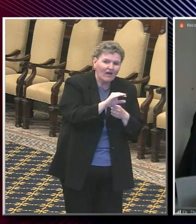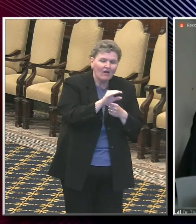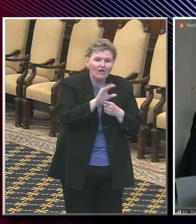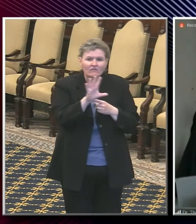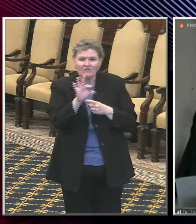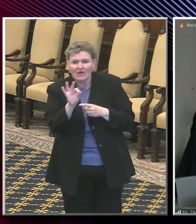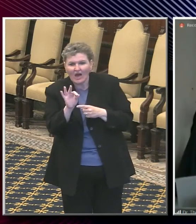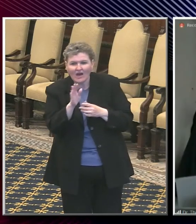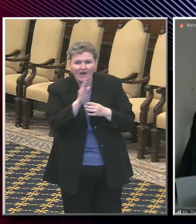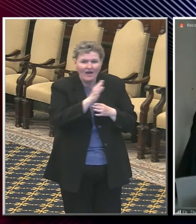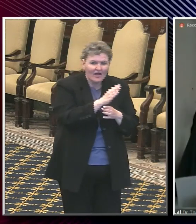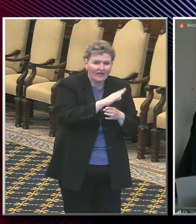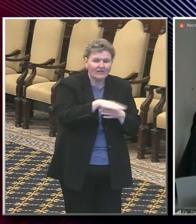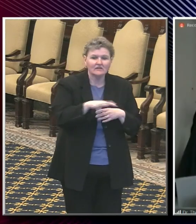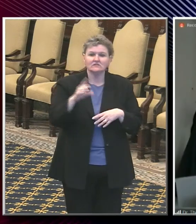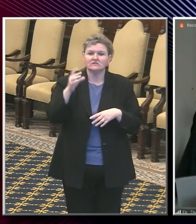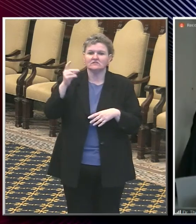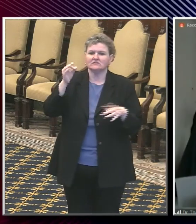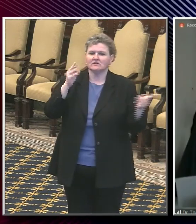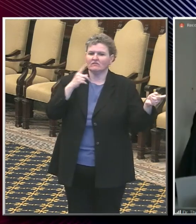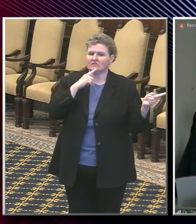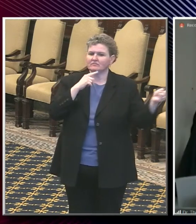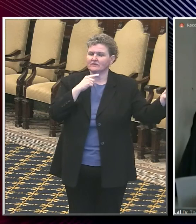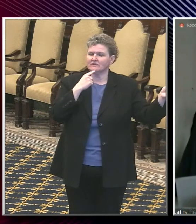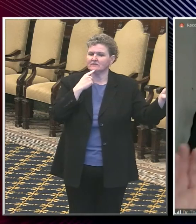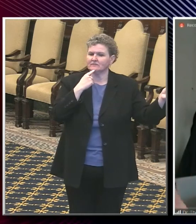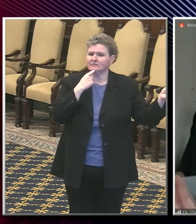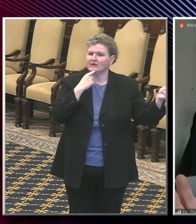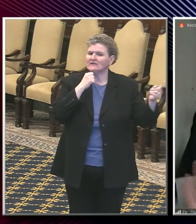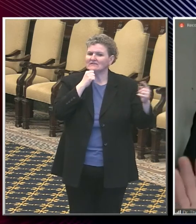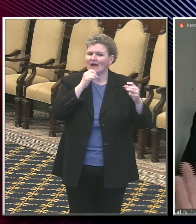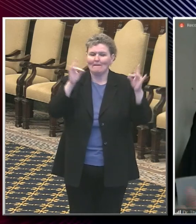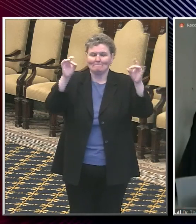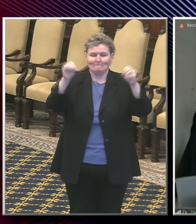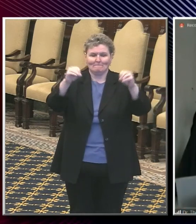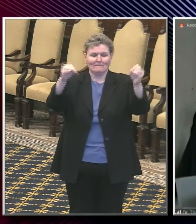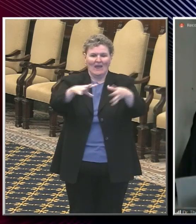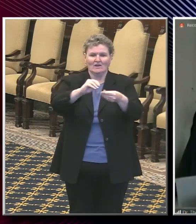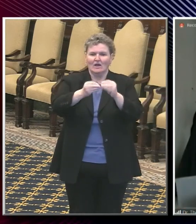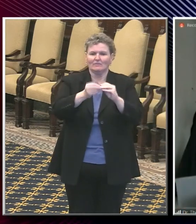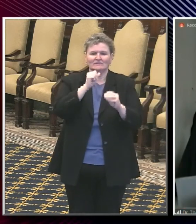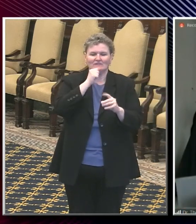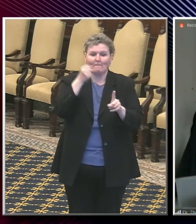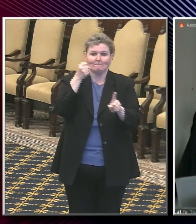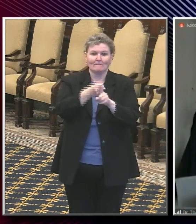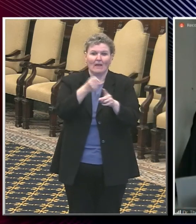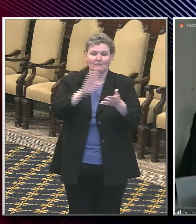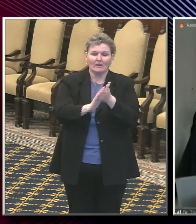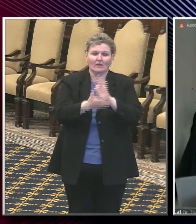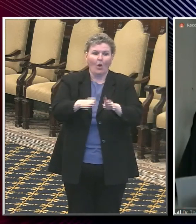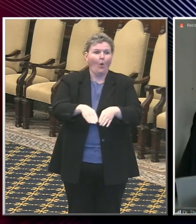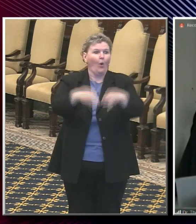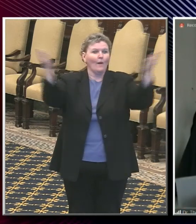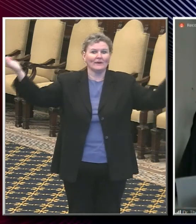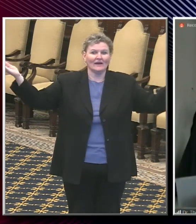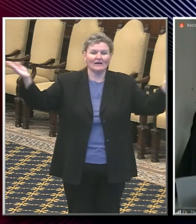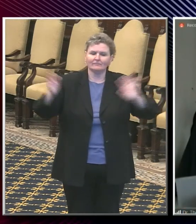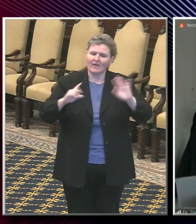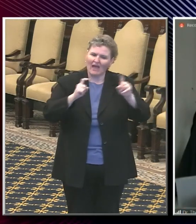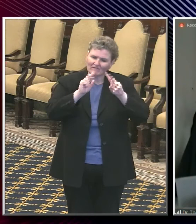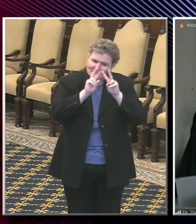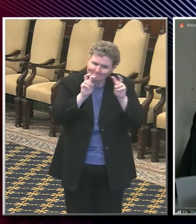are the cases that we get per day, how that relates to what the governor has set as to when it's